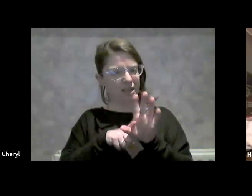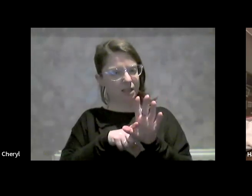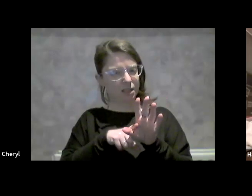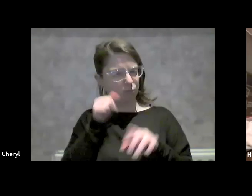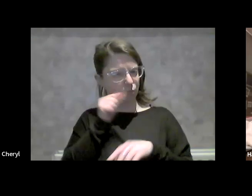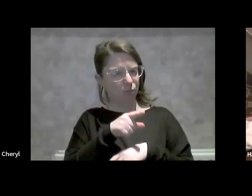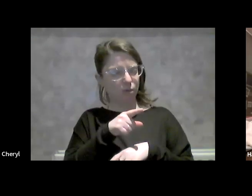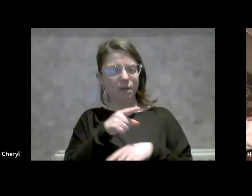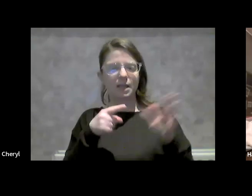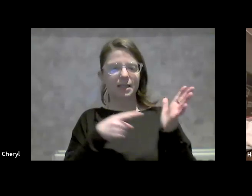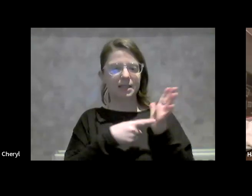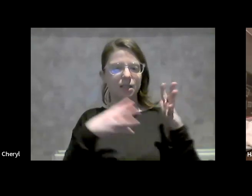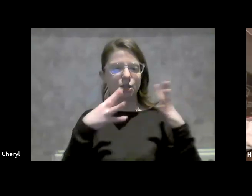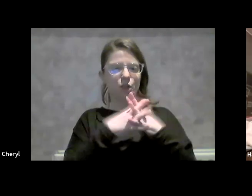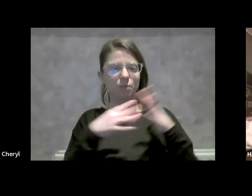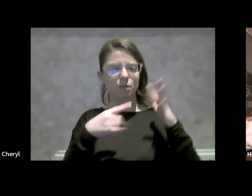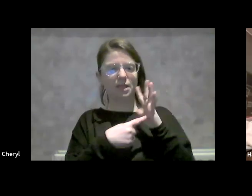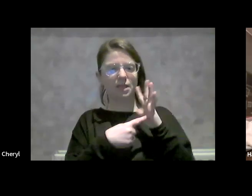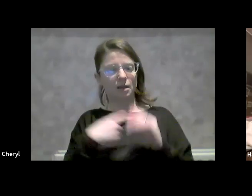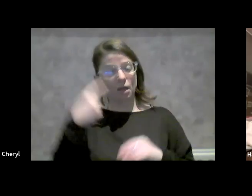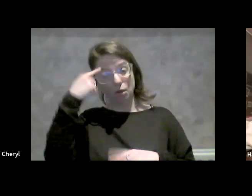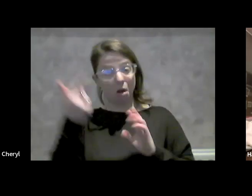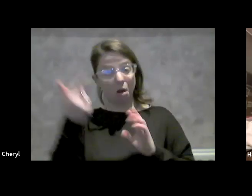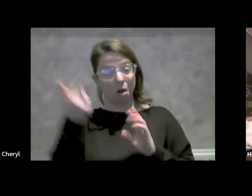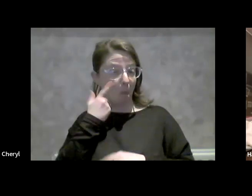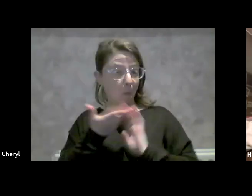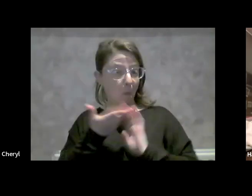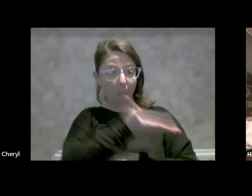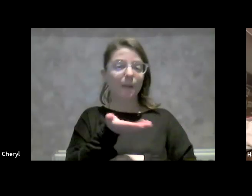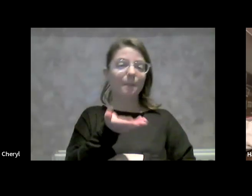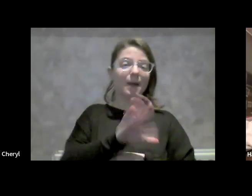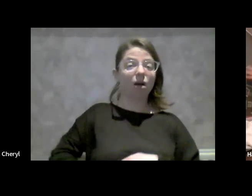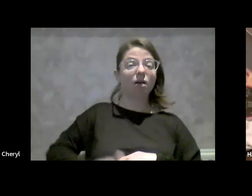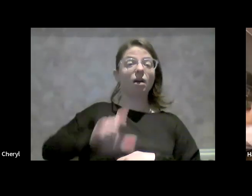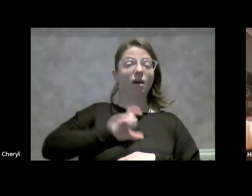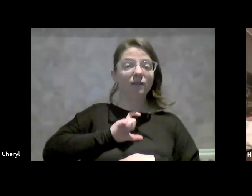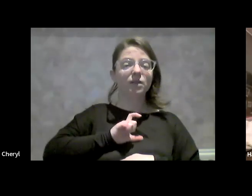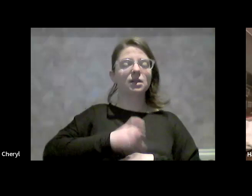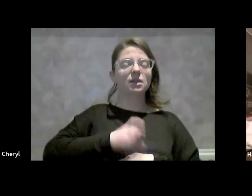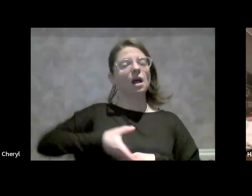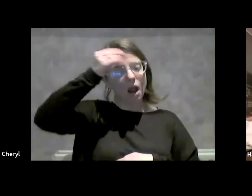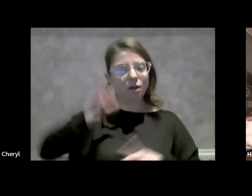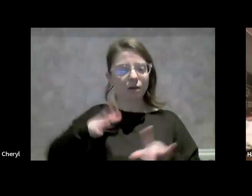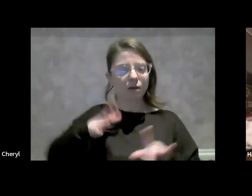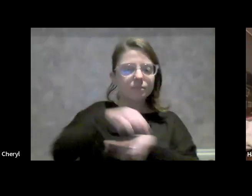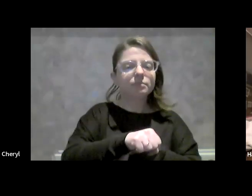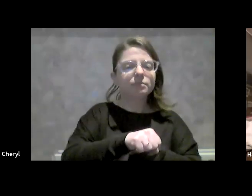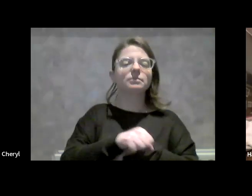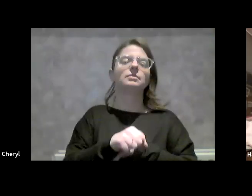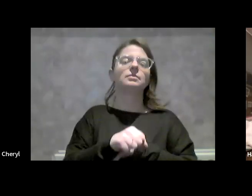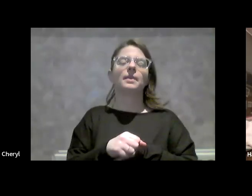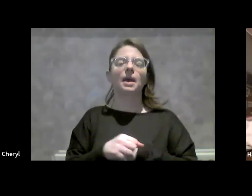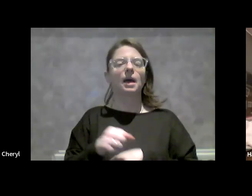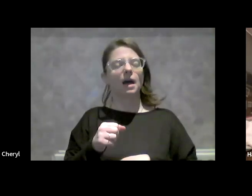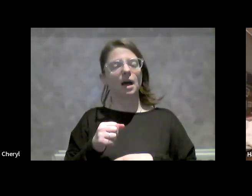it, but it was at TWT. And I thought, I'm going to go there because I need to rebuild my confidence and learn how to take up space and hear my